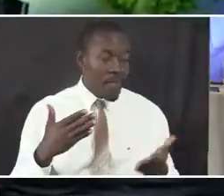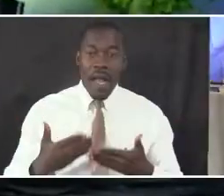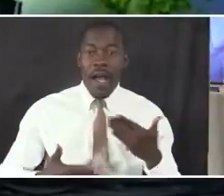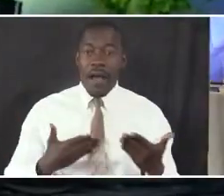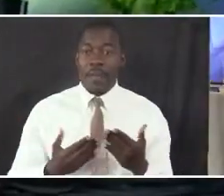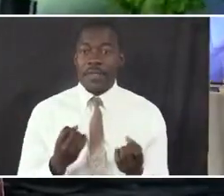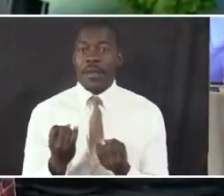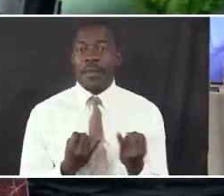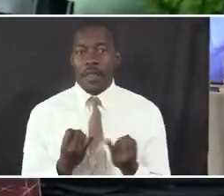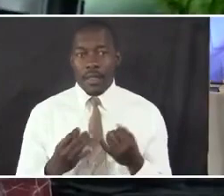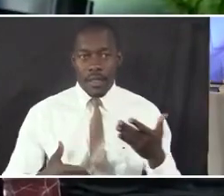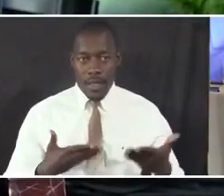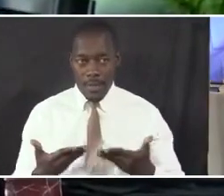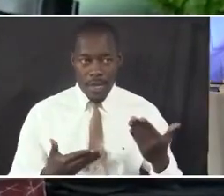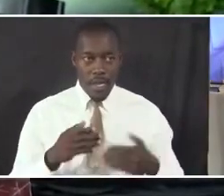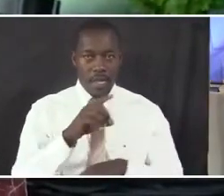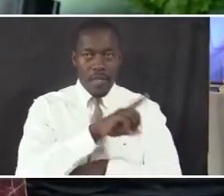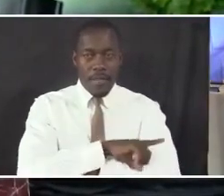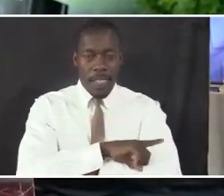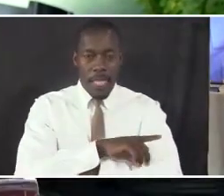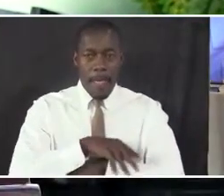Sabbath.